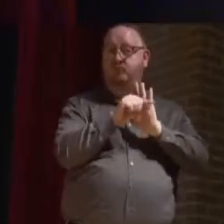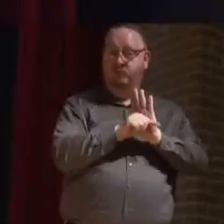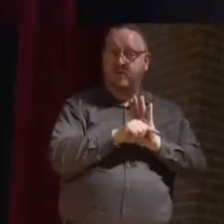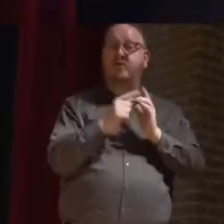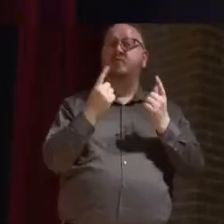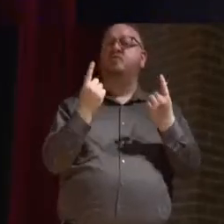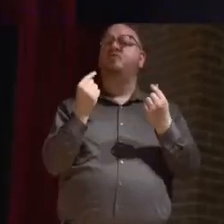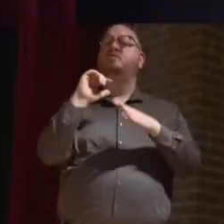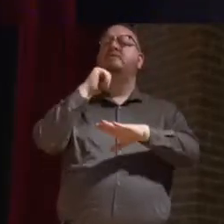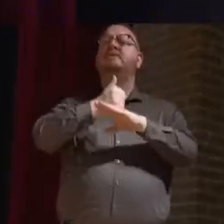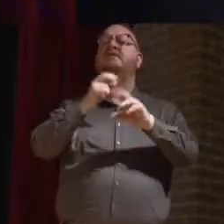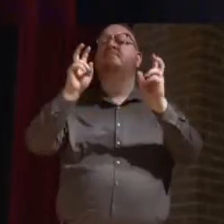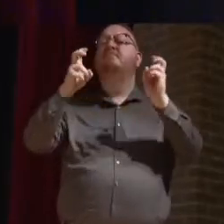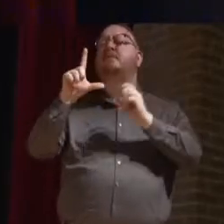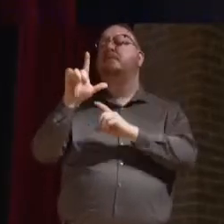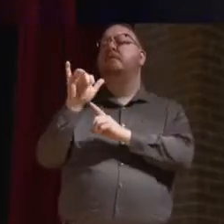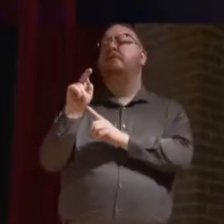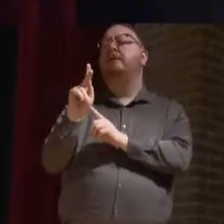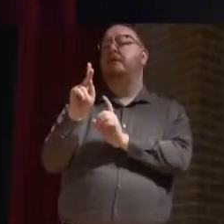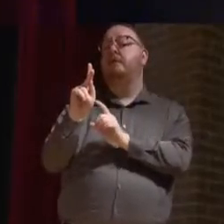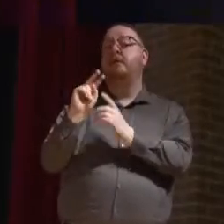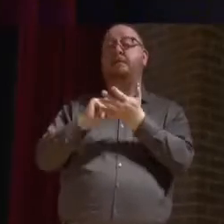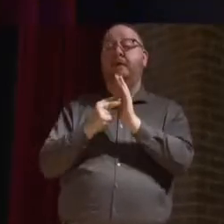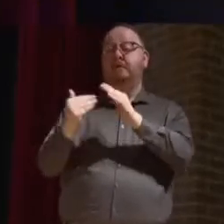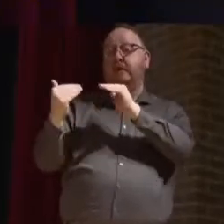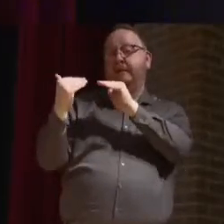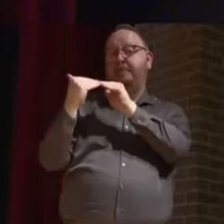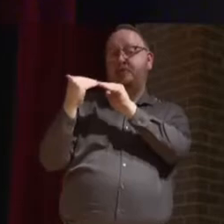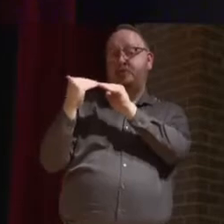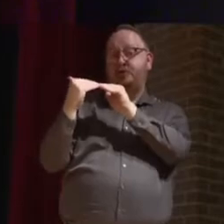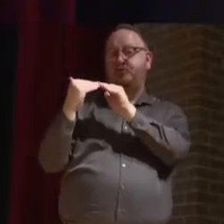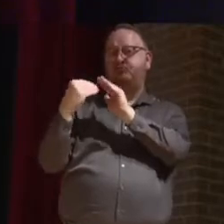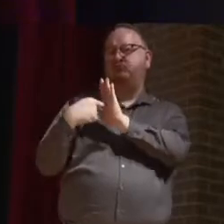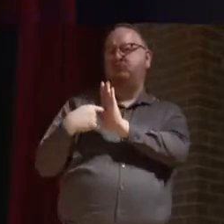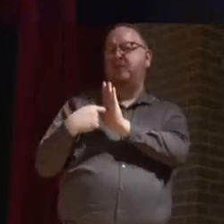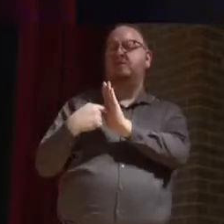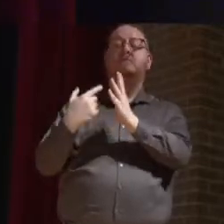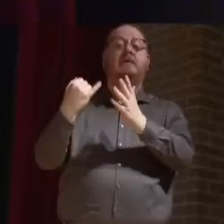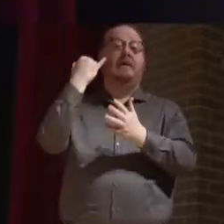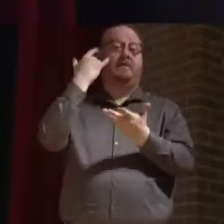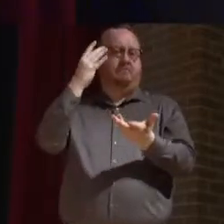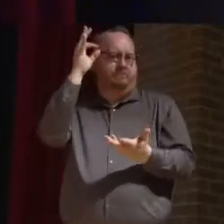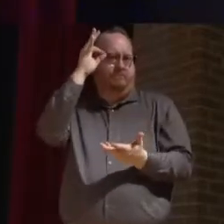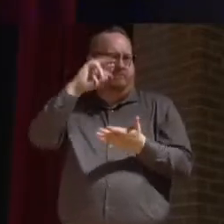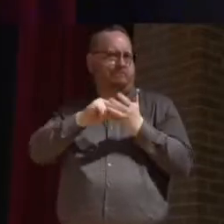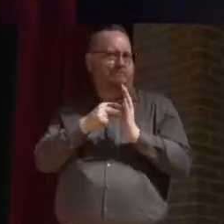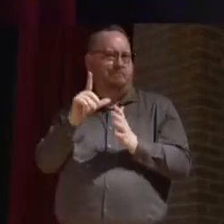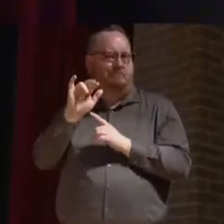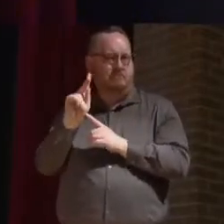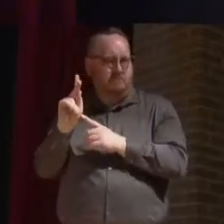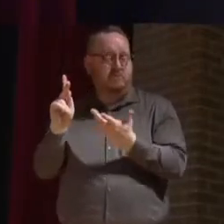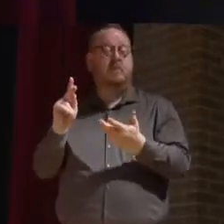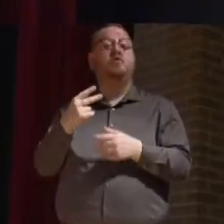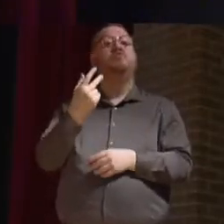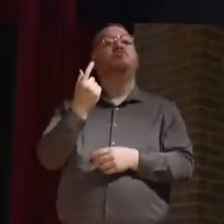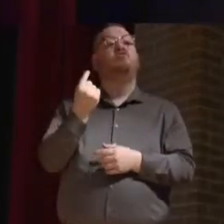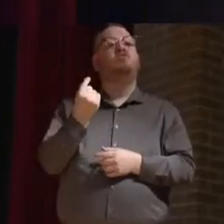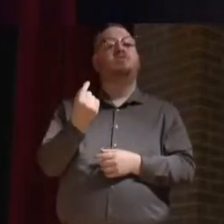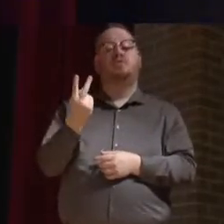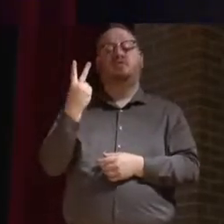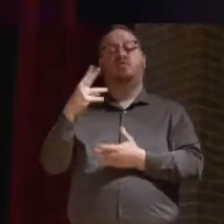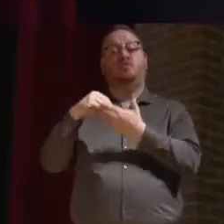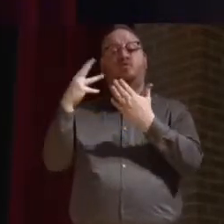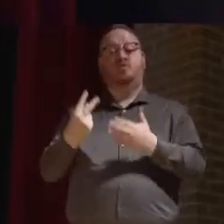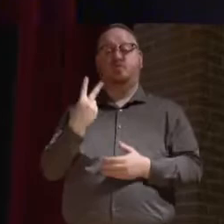call links. And those are peer models for people who don't know this. So you take two students, one of them is